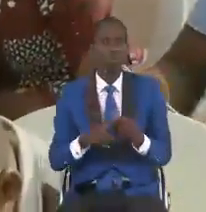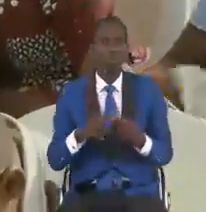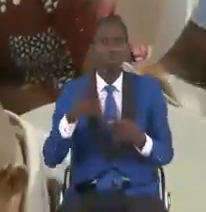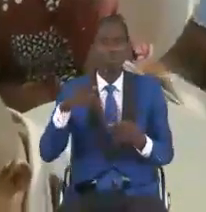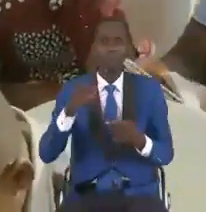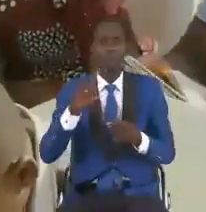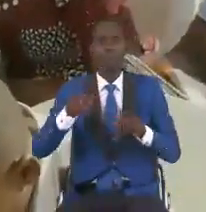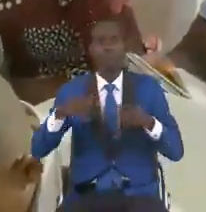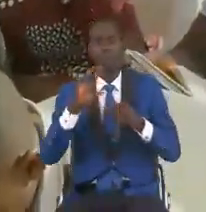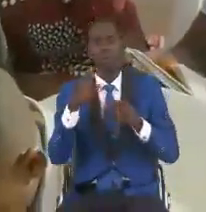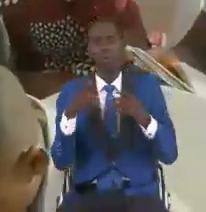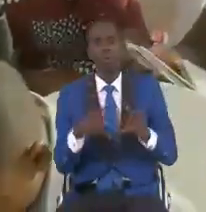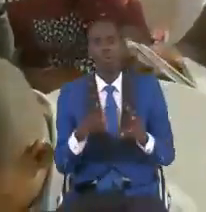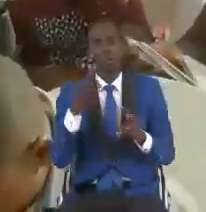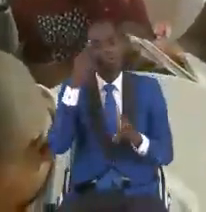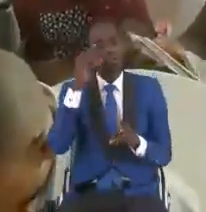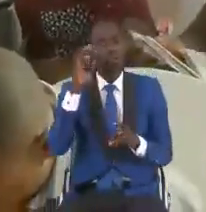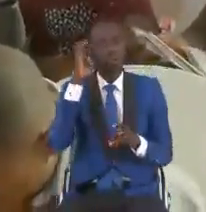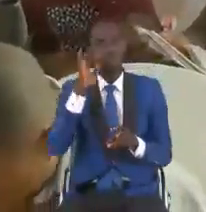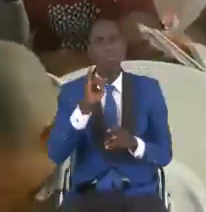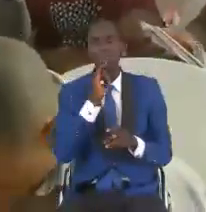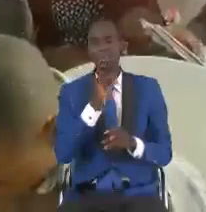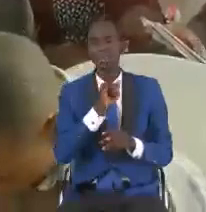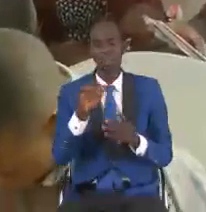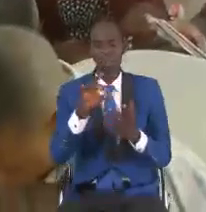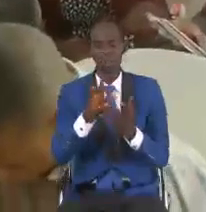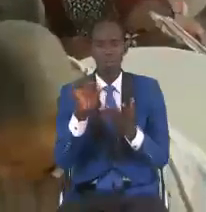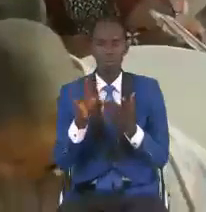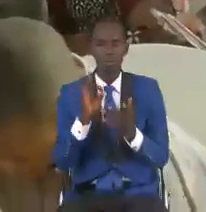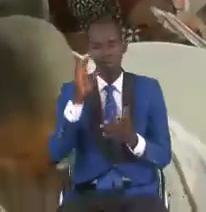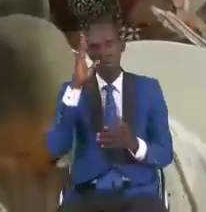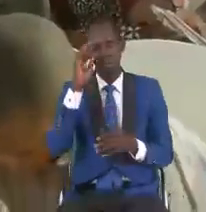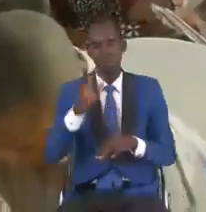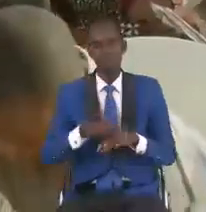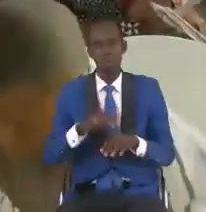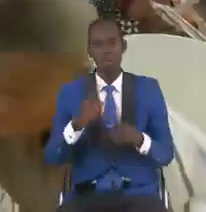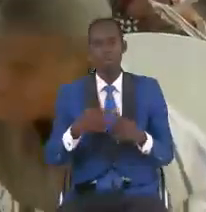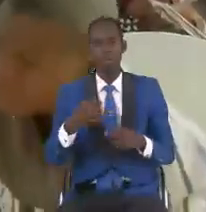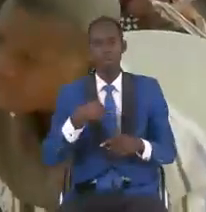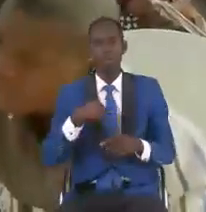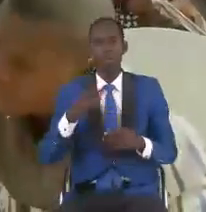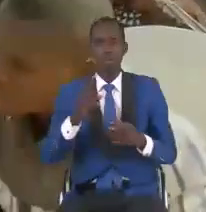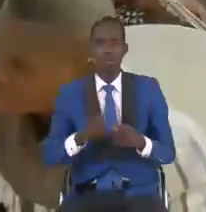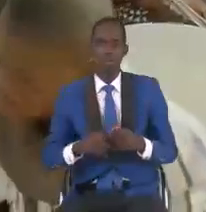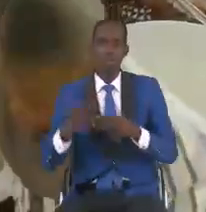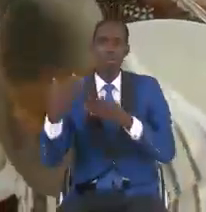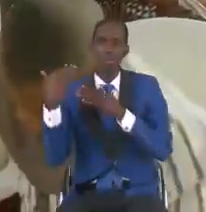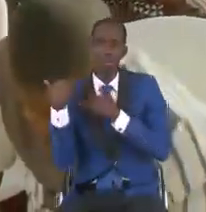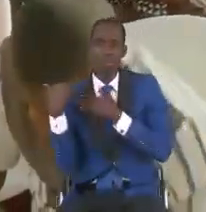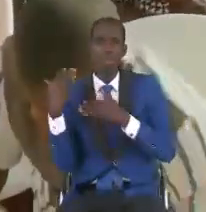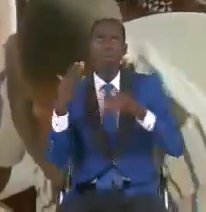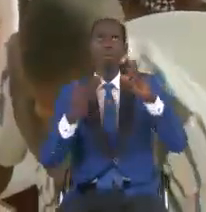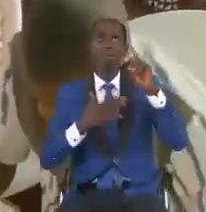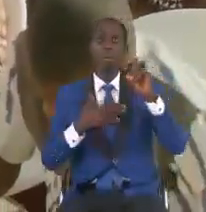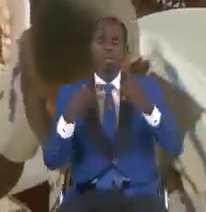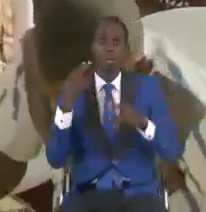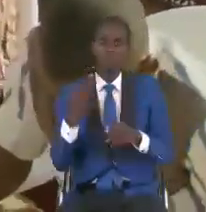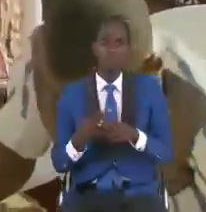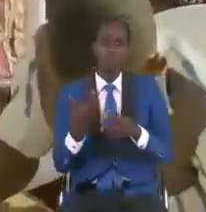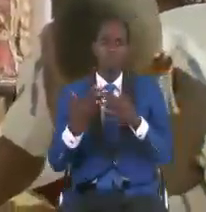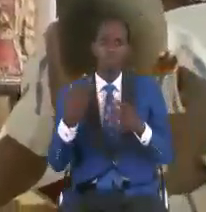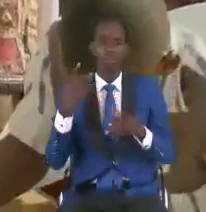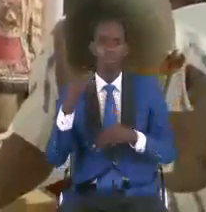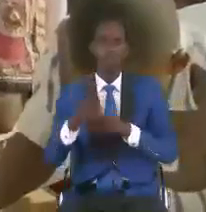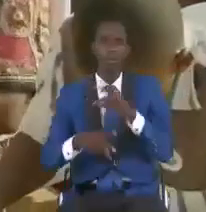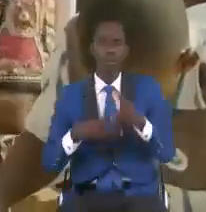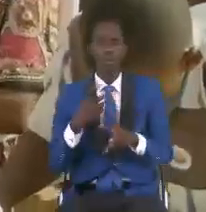he is a chosen vessel unto me to bear my name before the Gentiles